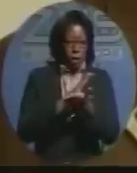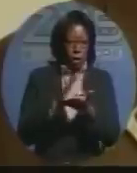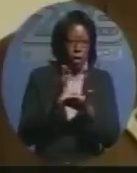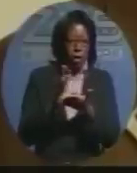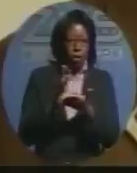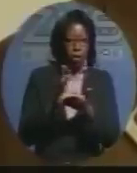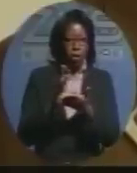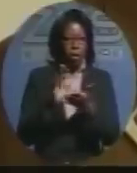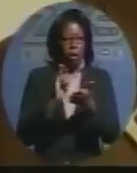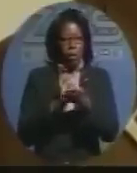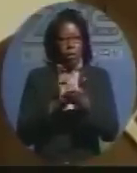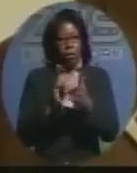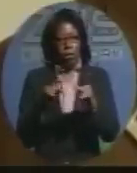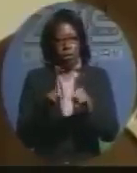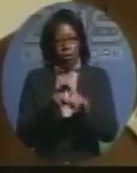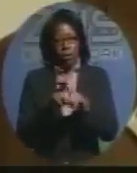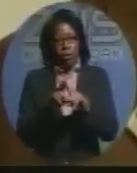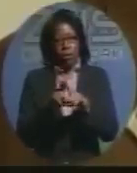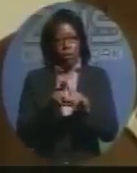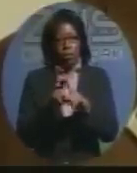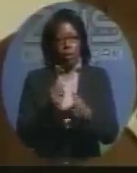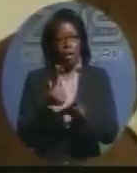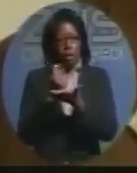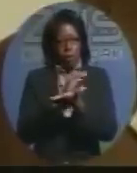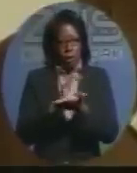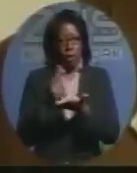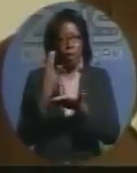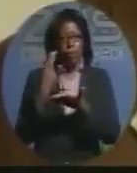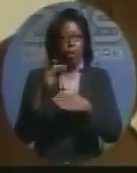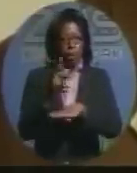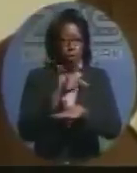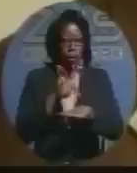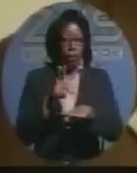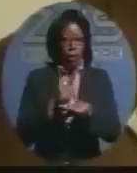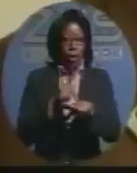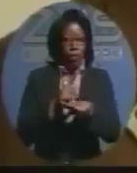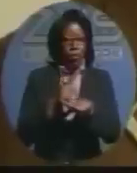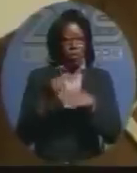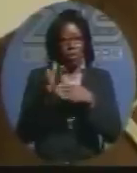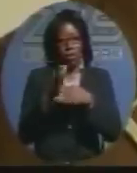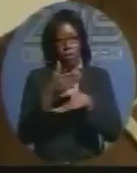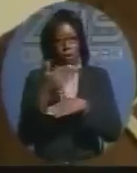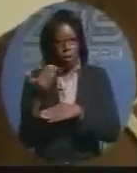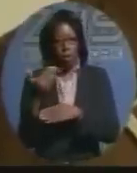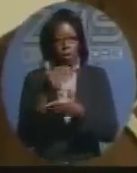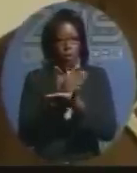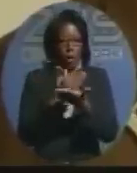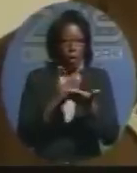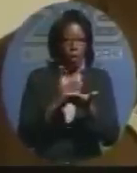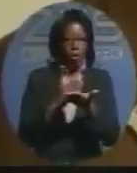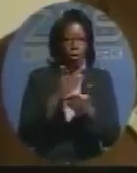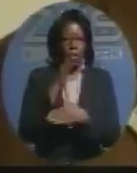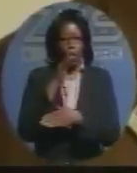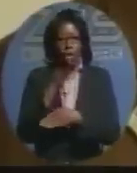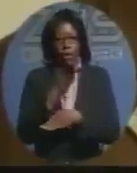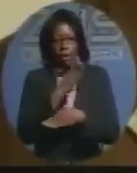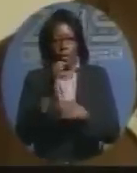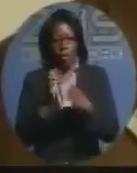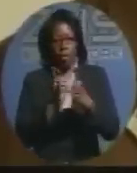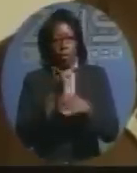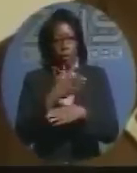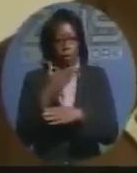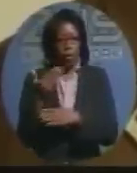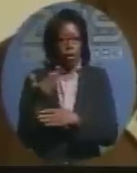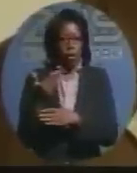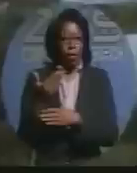to property, including fences, fishing boats, gears, parts and apparatus, farm equipment and